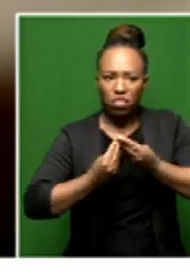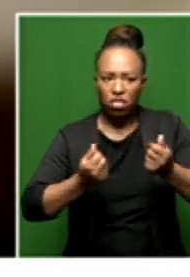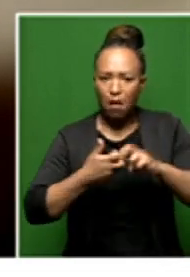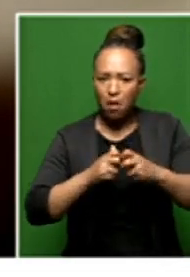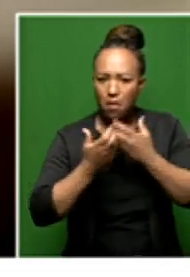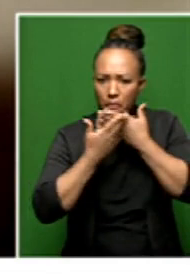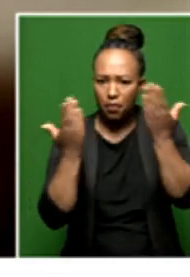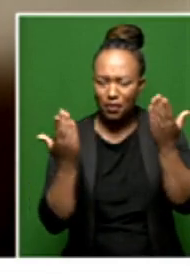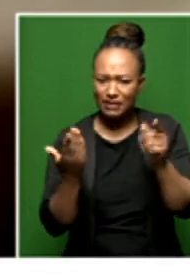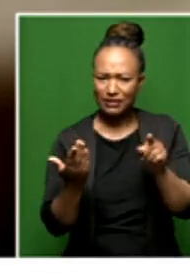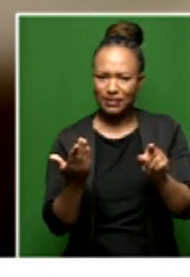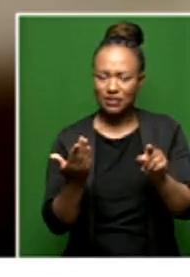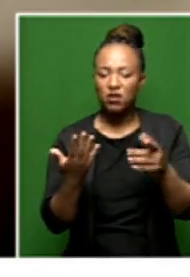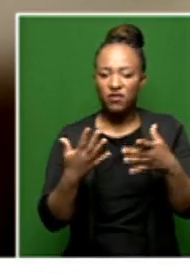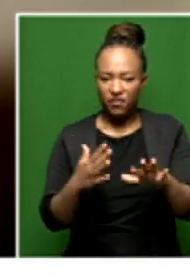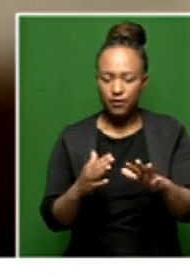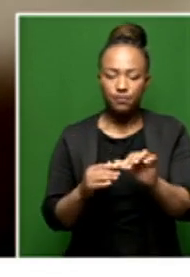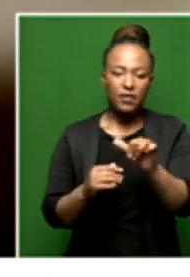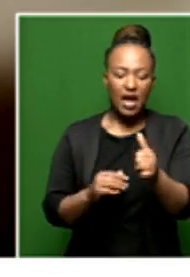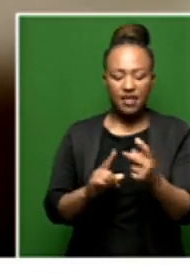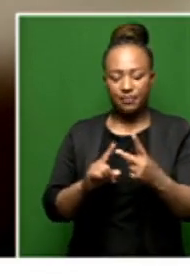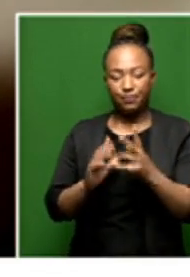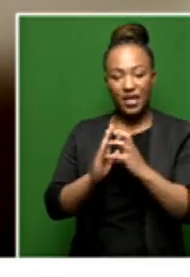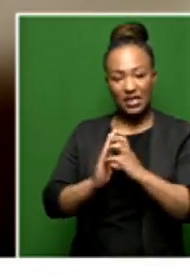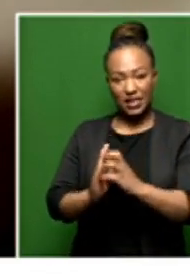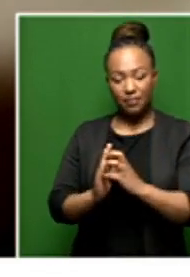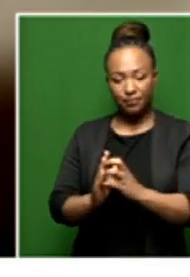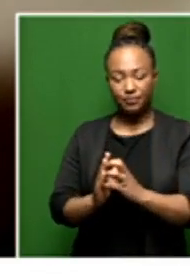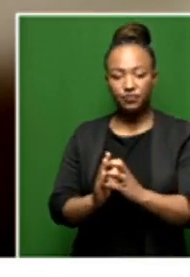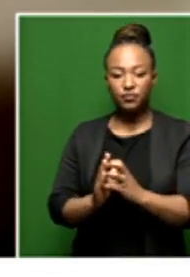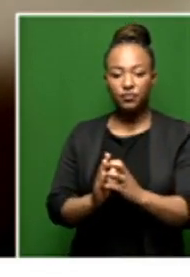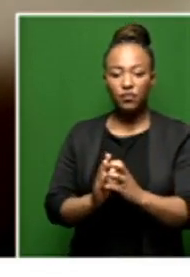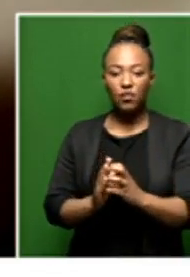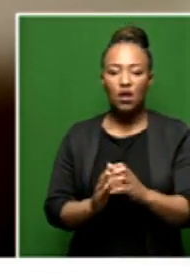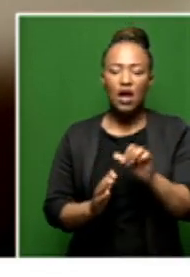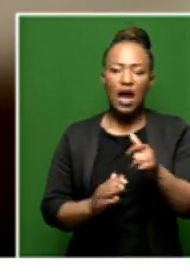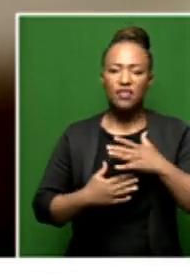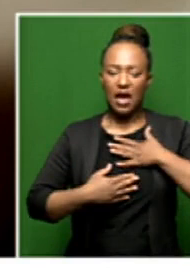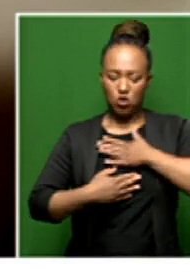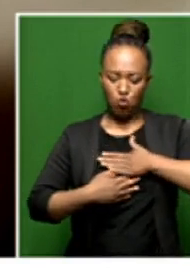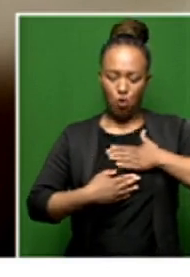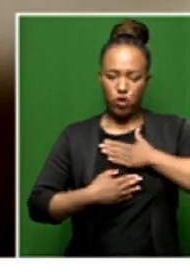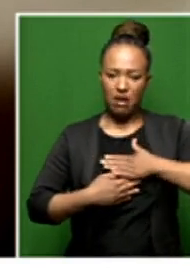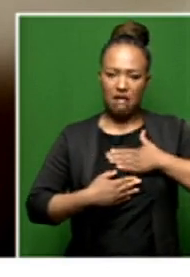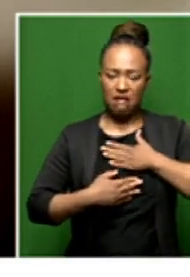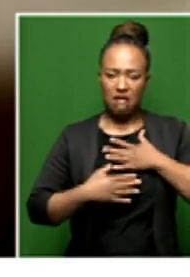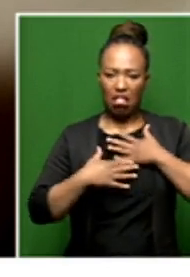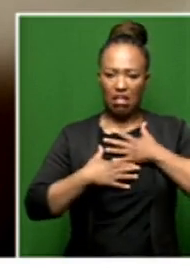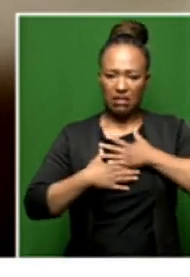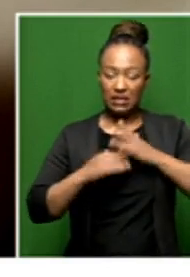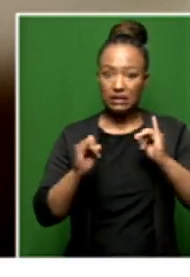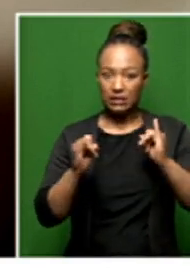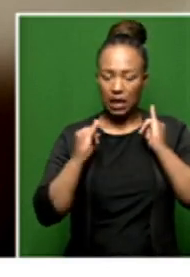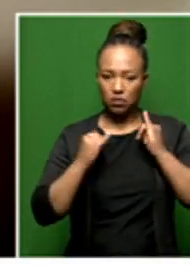give you one other example. We looked at Klebsiella pneumonia, a very serious type of